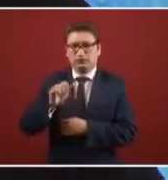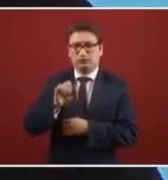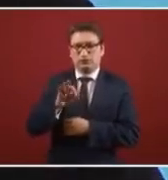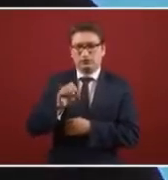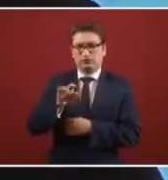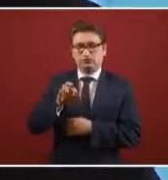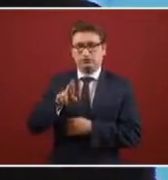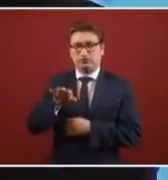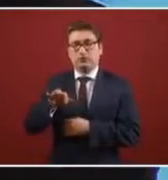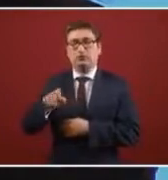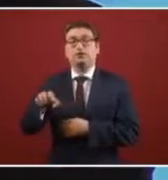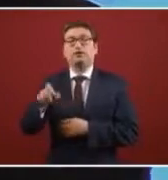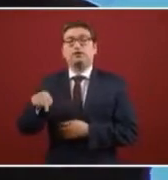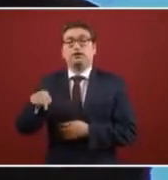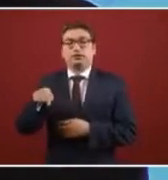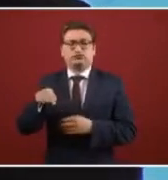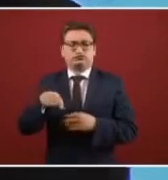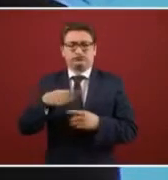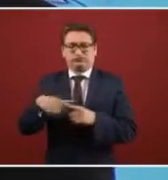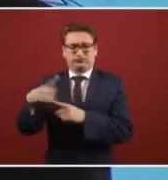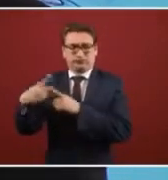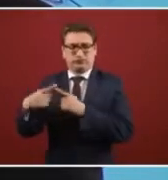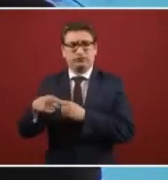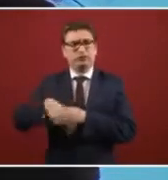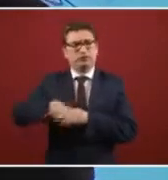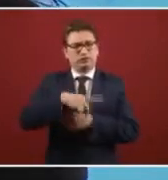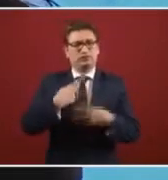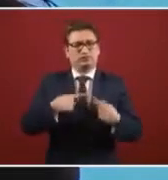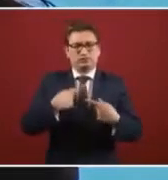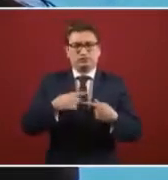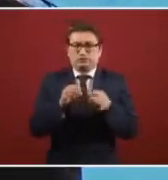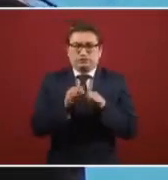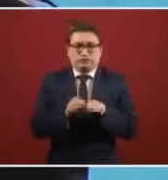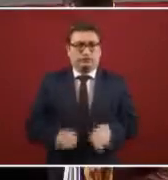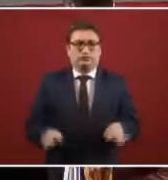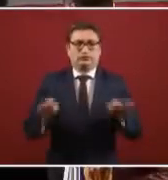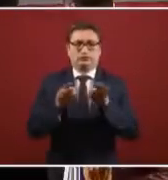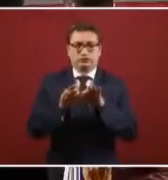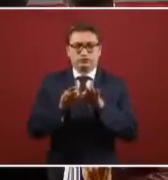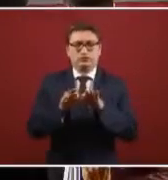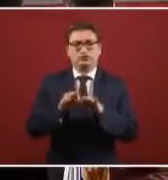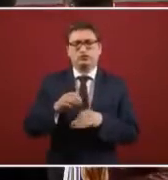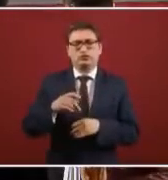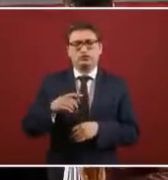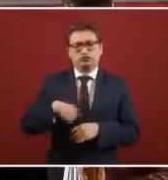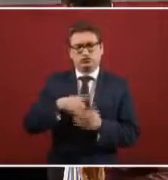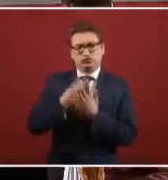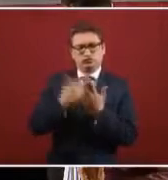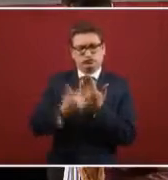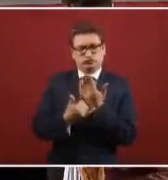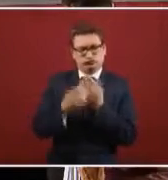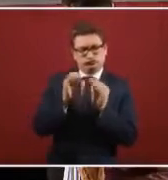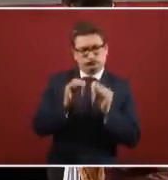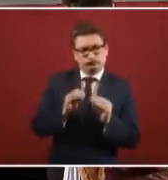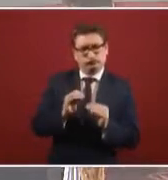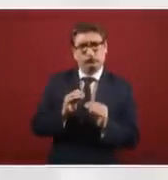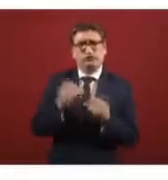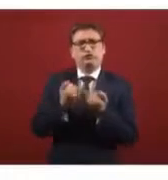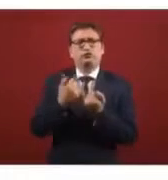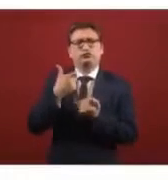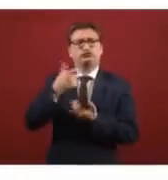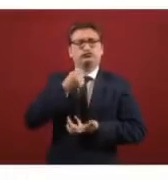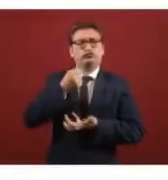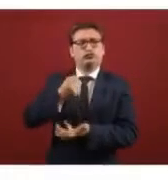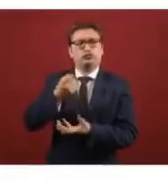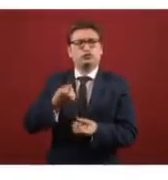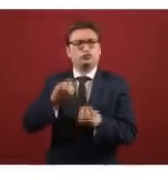doing importante que la gente clearing out the sepa sulfur. cómo se proyectó y How cuál we es el projected presupuesto para this esta and what's refinería. the